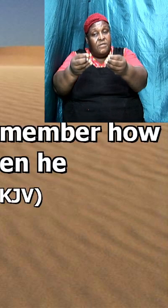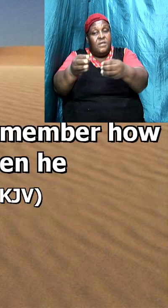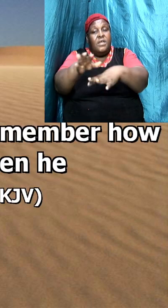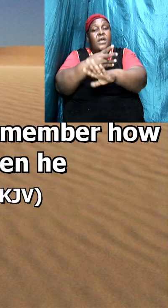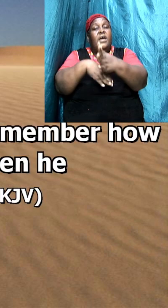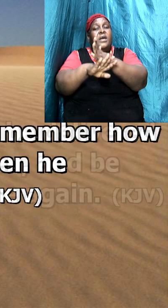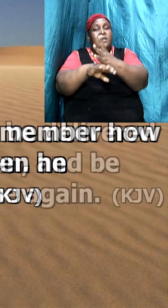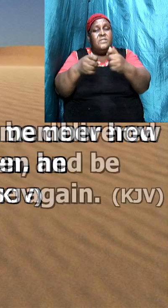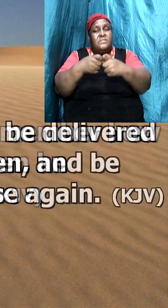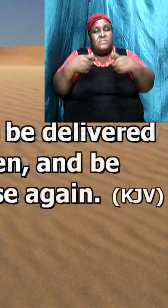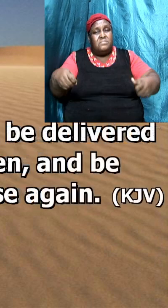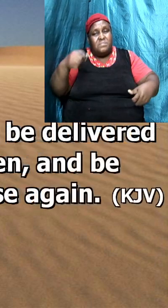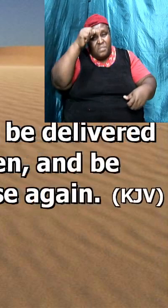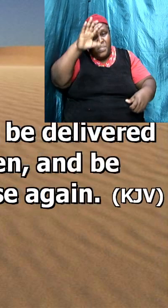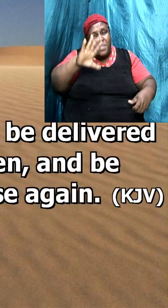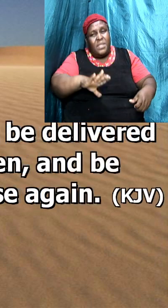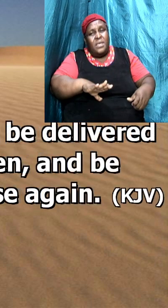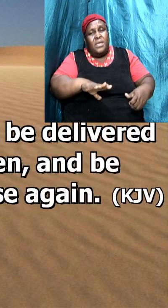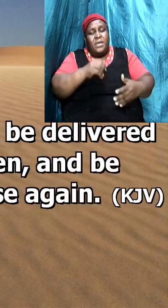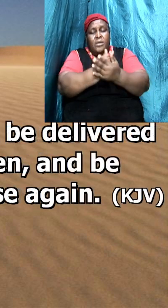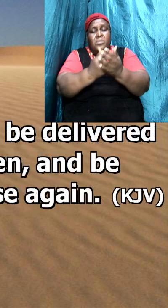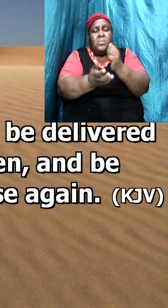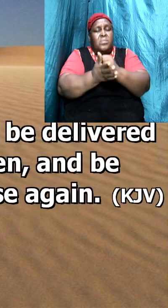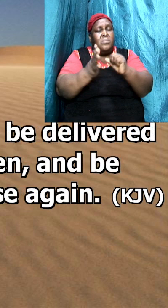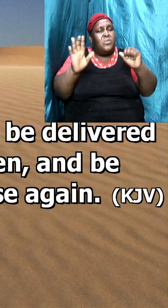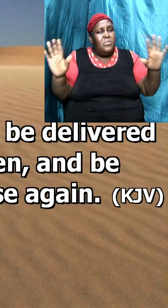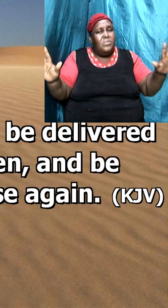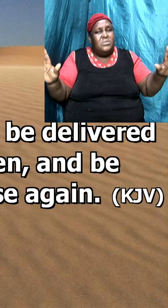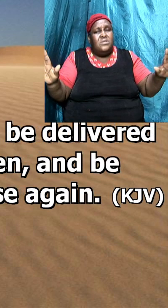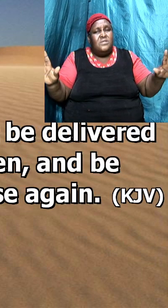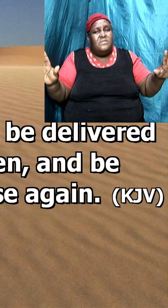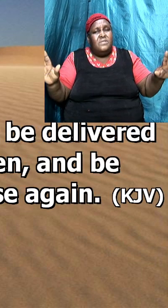men and be crucified,